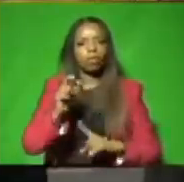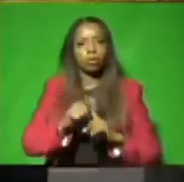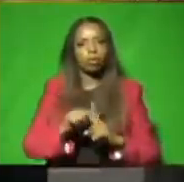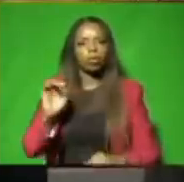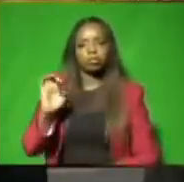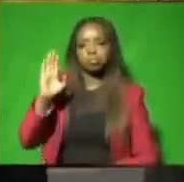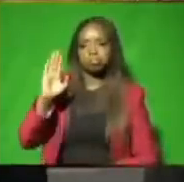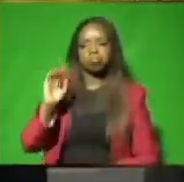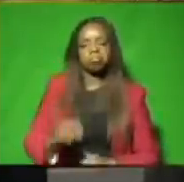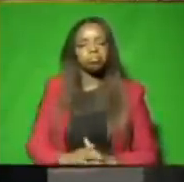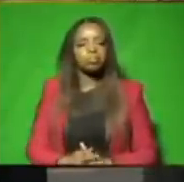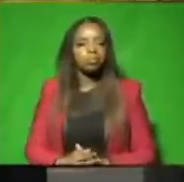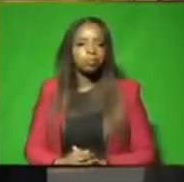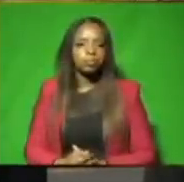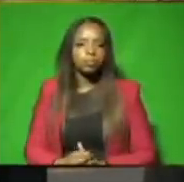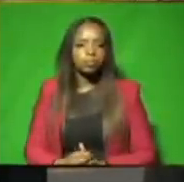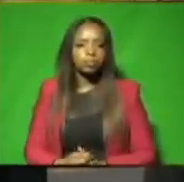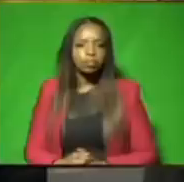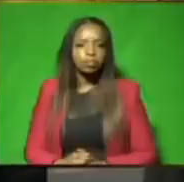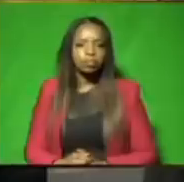Dlakudi.